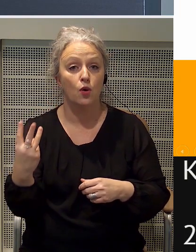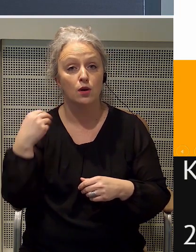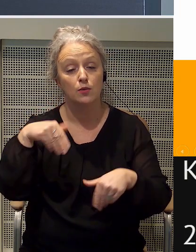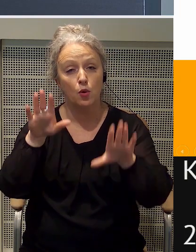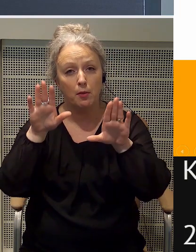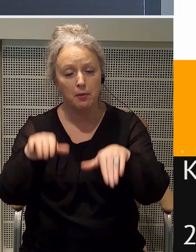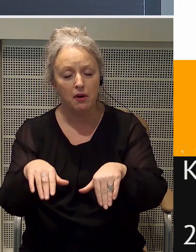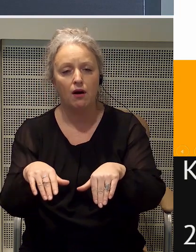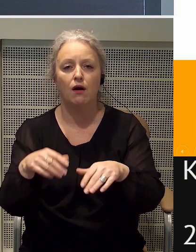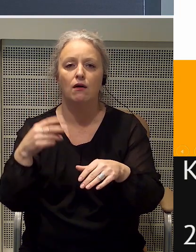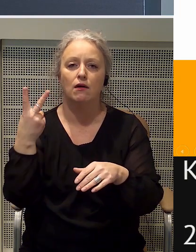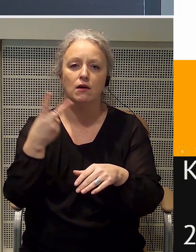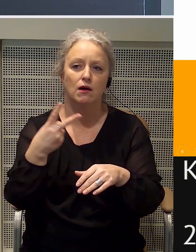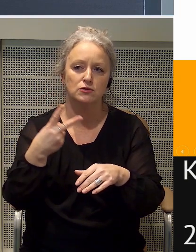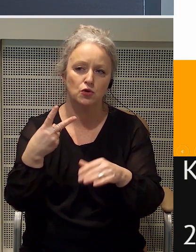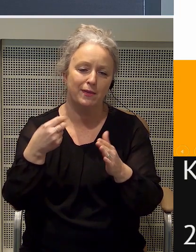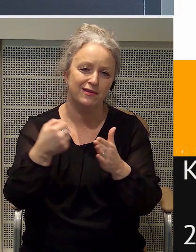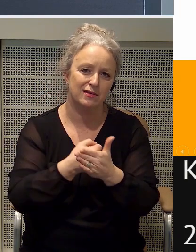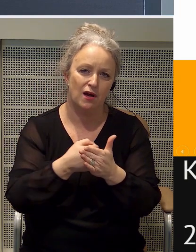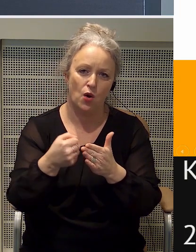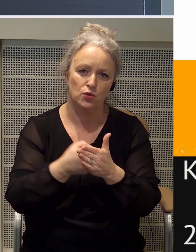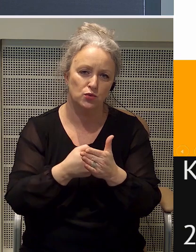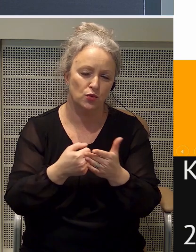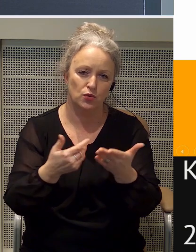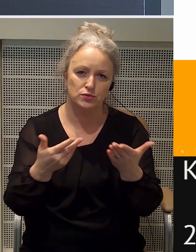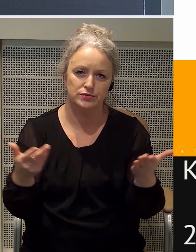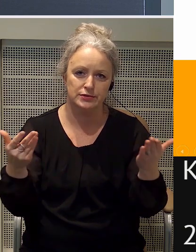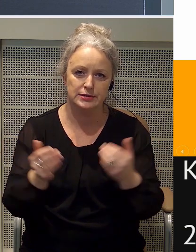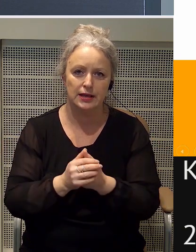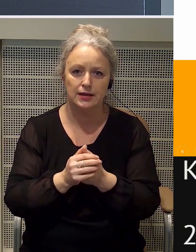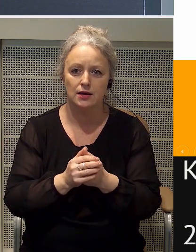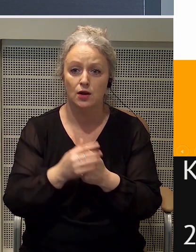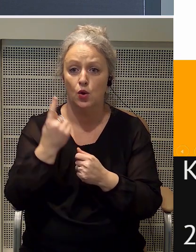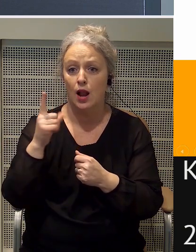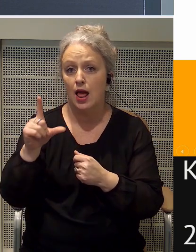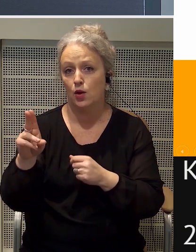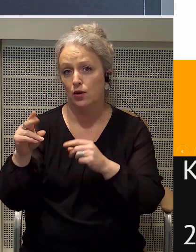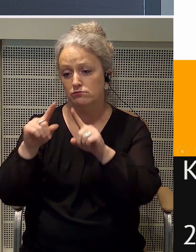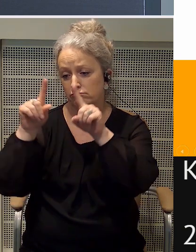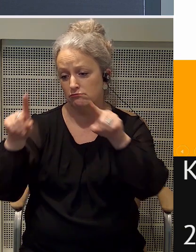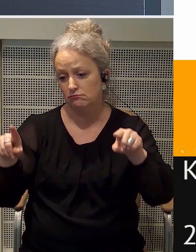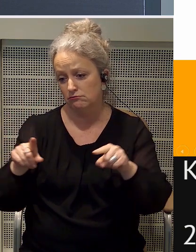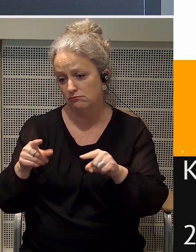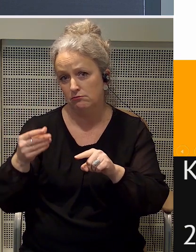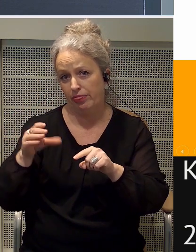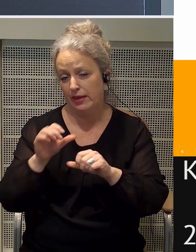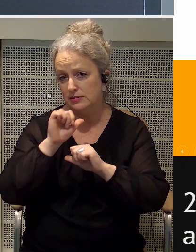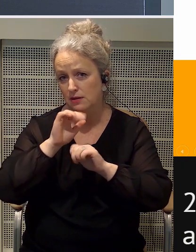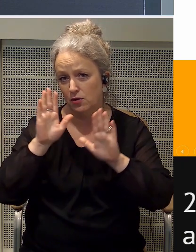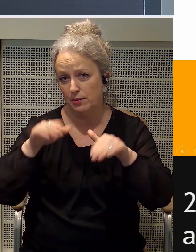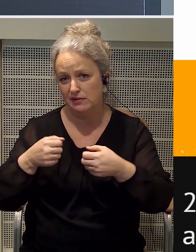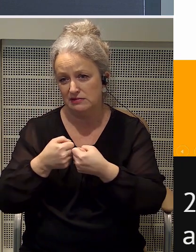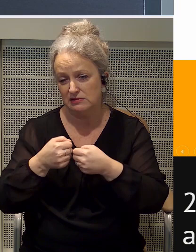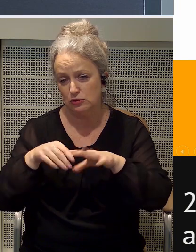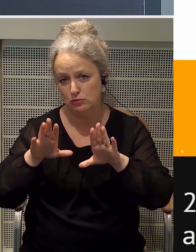them. Now, last year we received 20 applications already. We can't even put them on